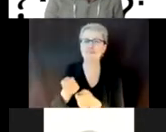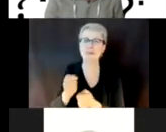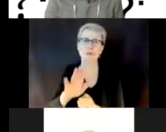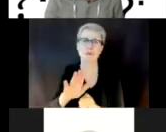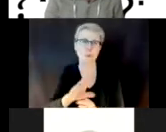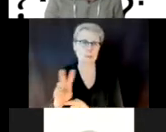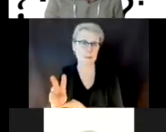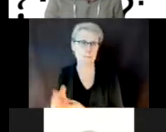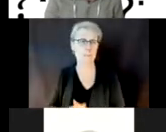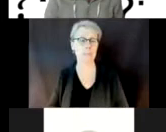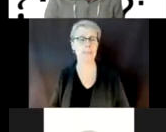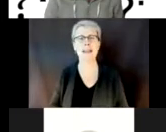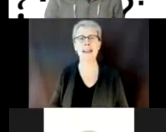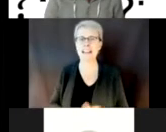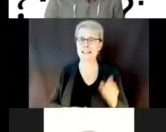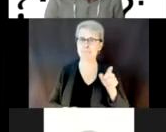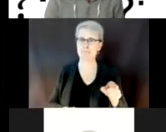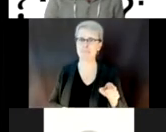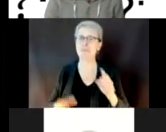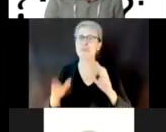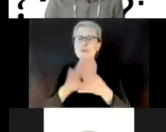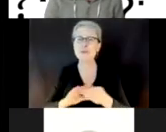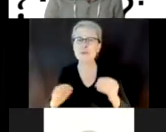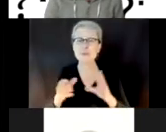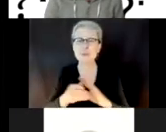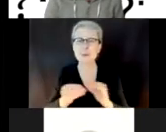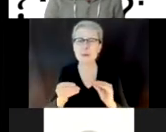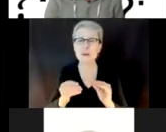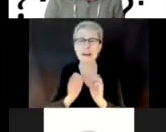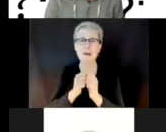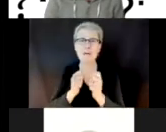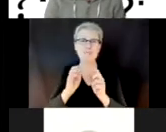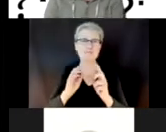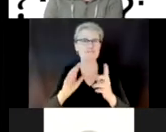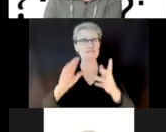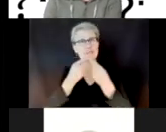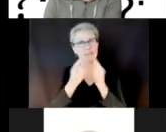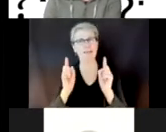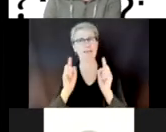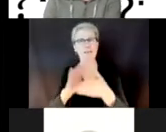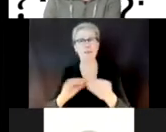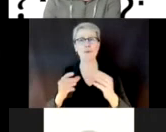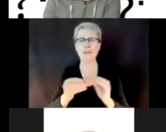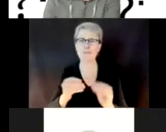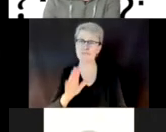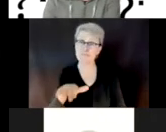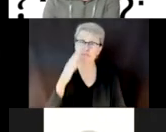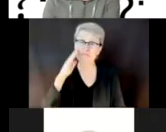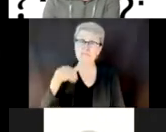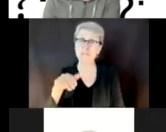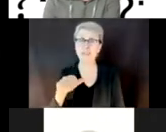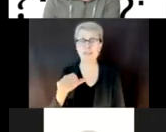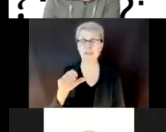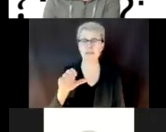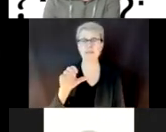All right, story and messaging really quickly. We like to tell stories on social, and